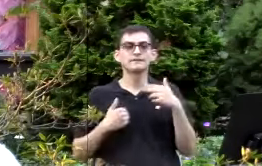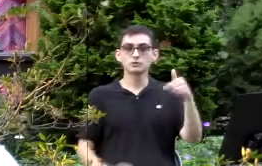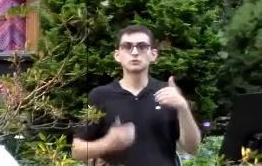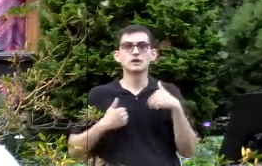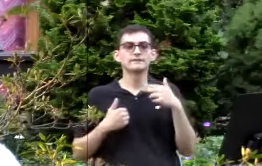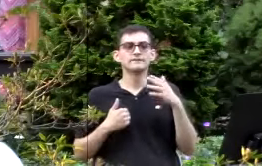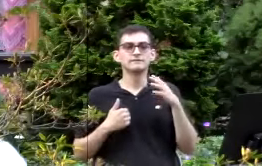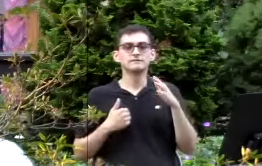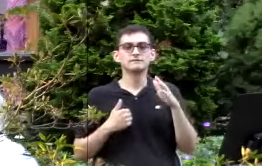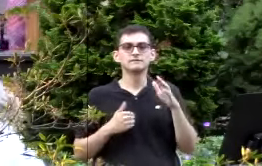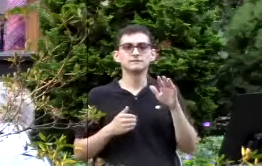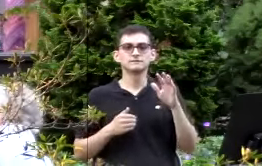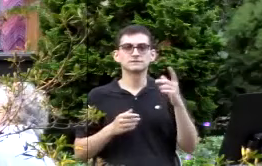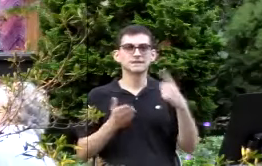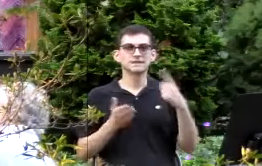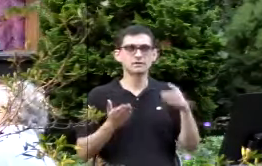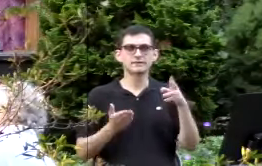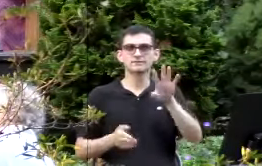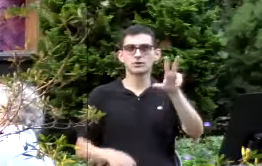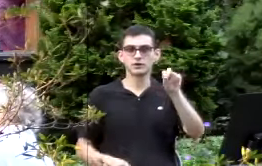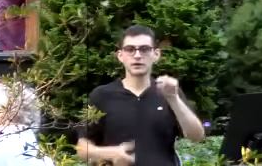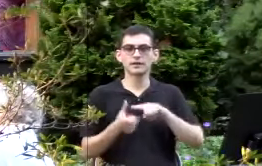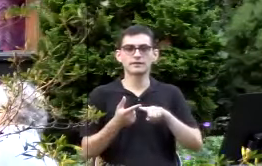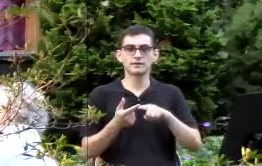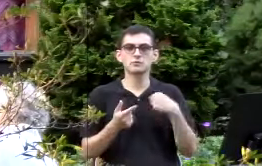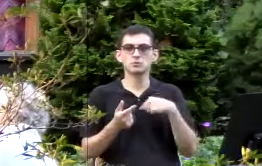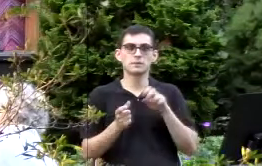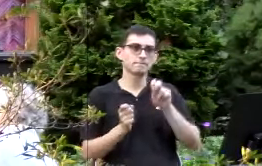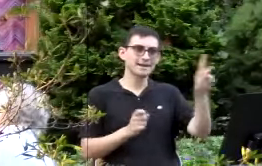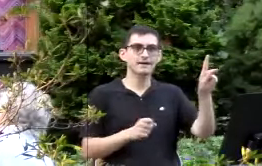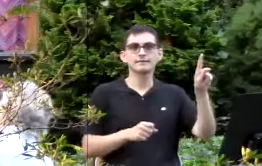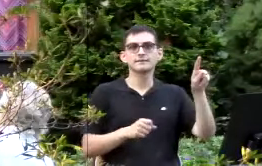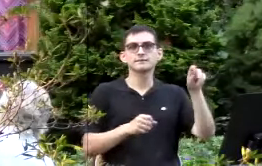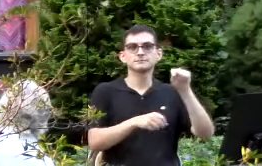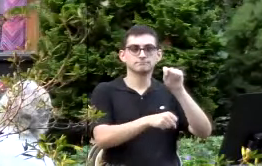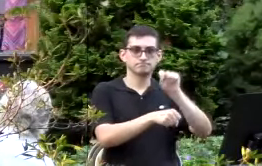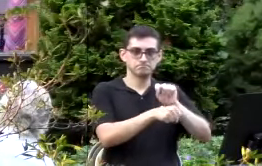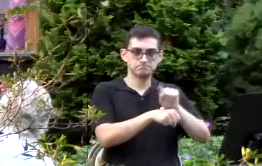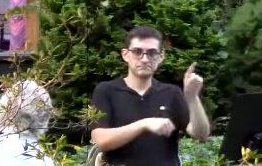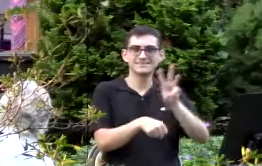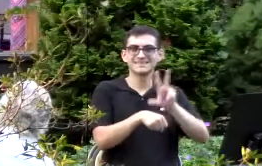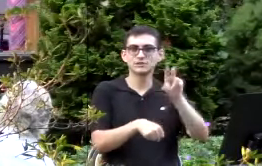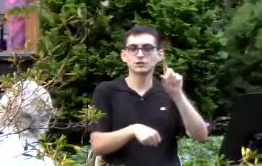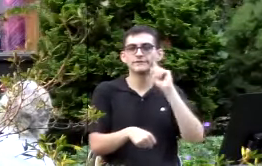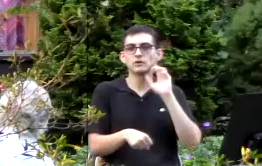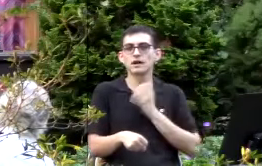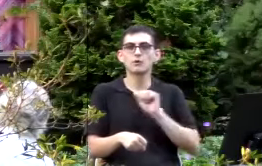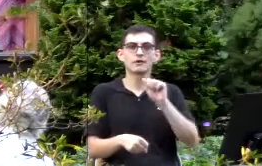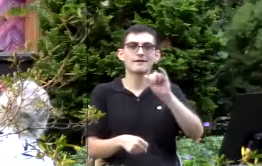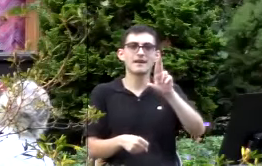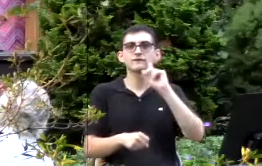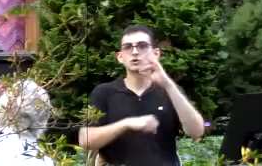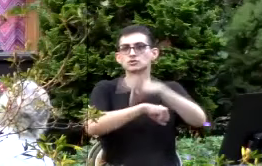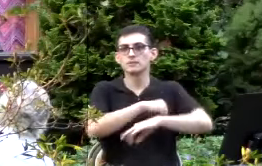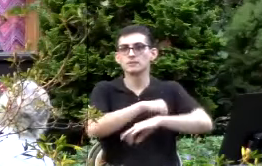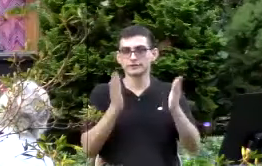4:30. And then we return next week inside the sanctuary at 6 p.m. for our Erev Shabbat services. And we want to remind you,